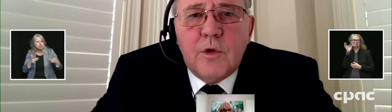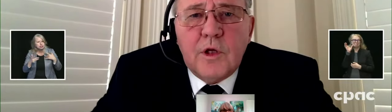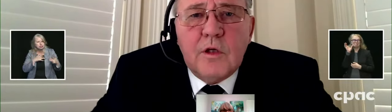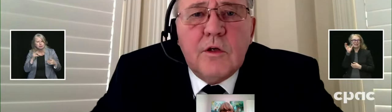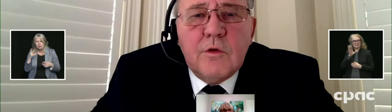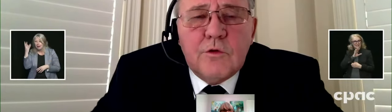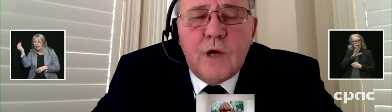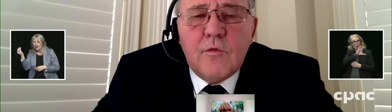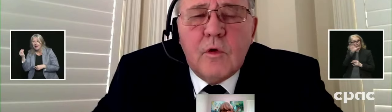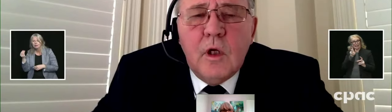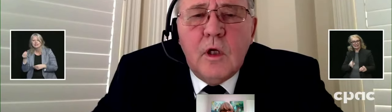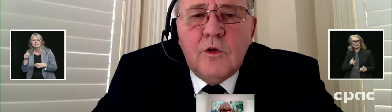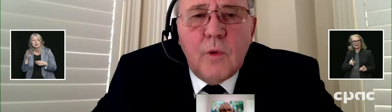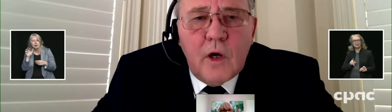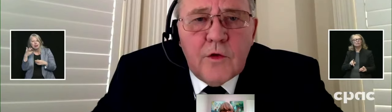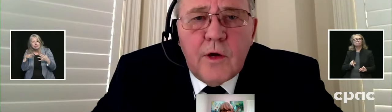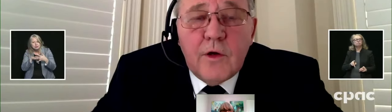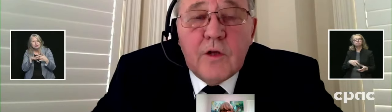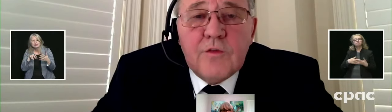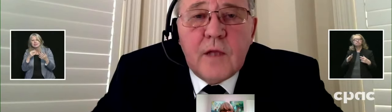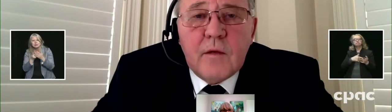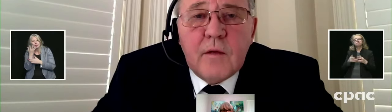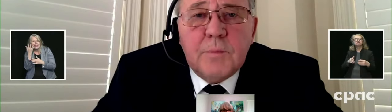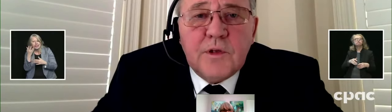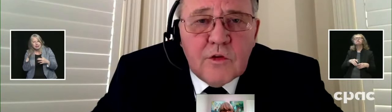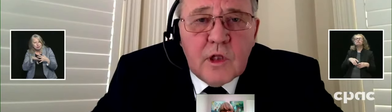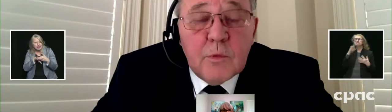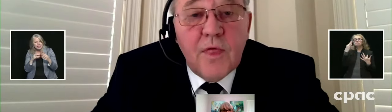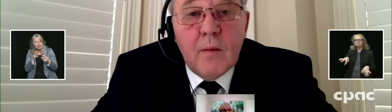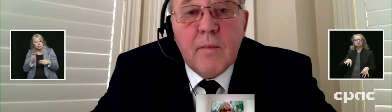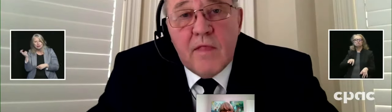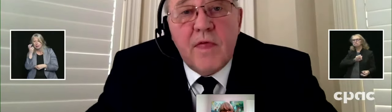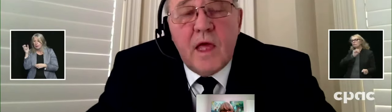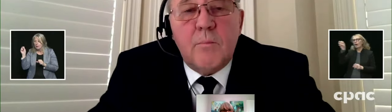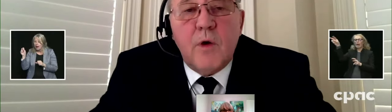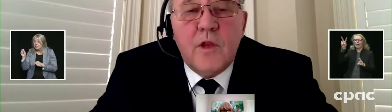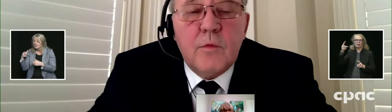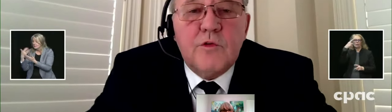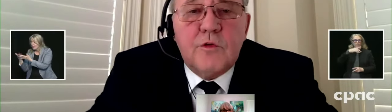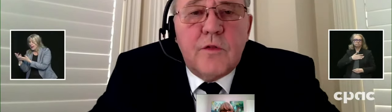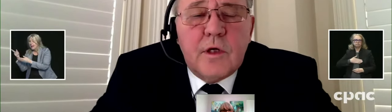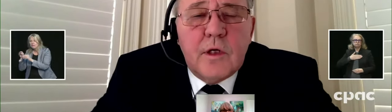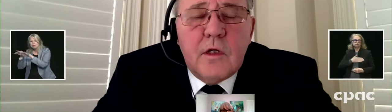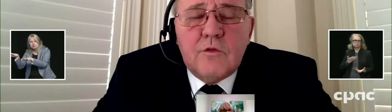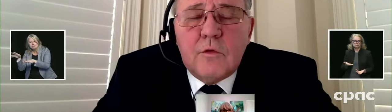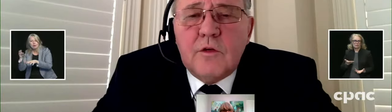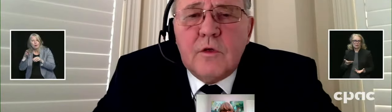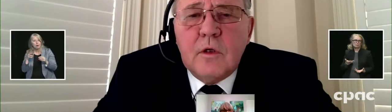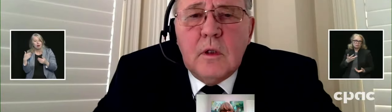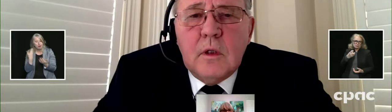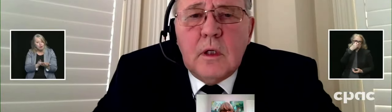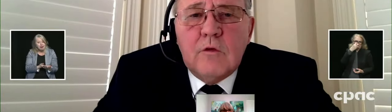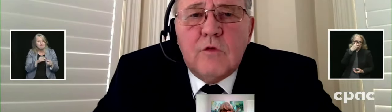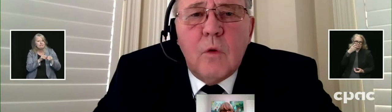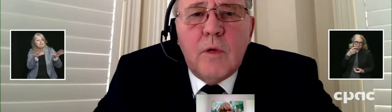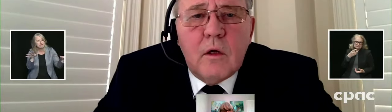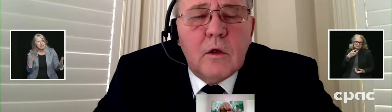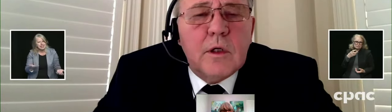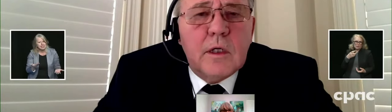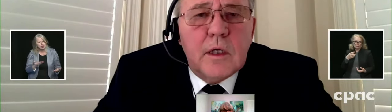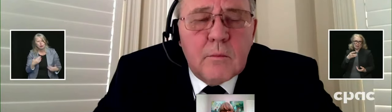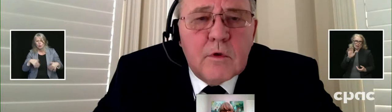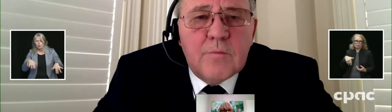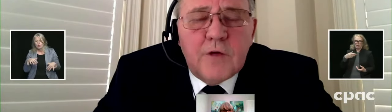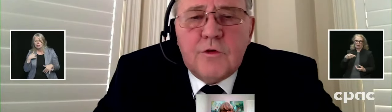or to continue to travel to other areas that potentially put them and then upon their return other Canadians at risk. And so we are looking